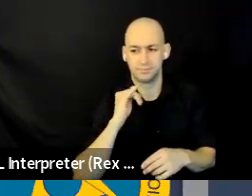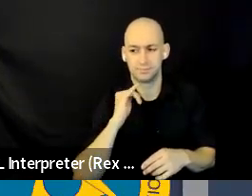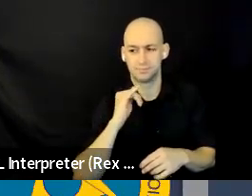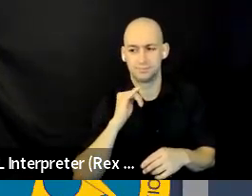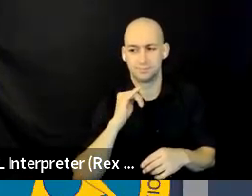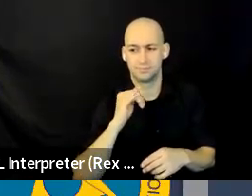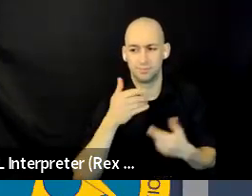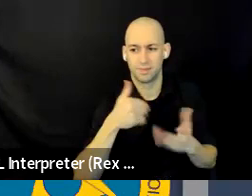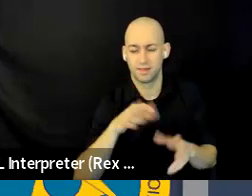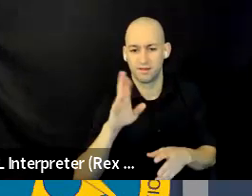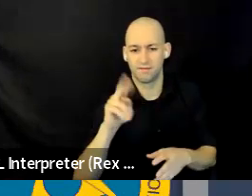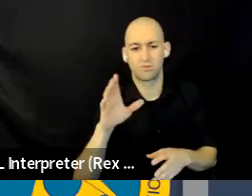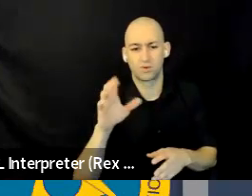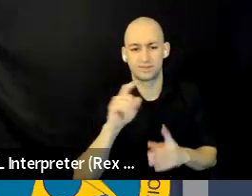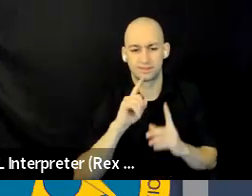let Francis answer.